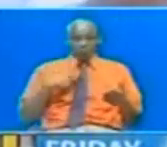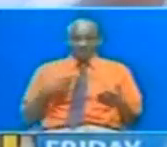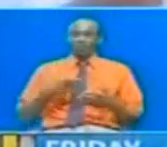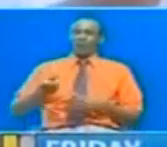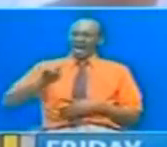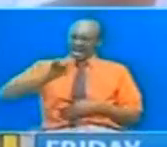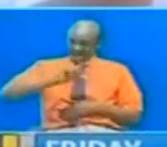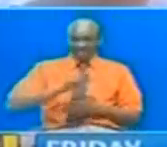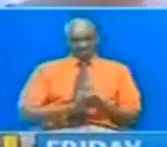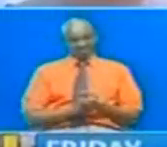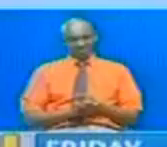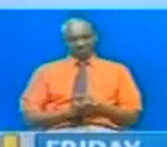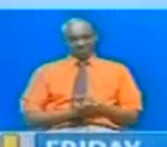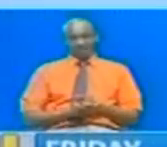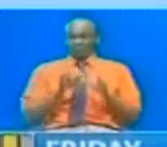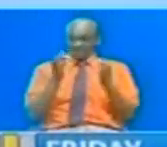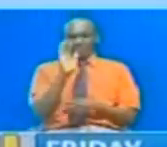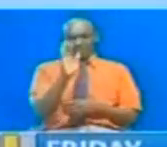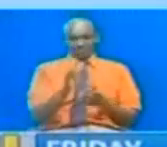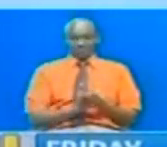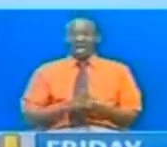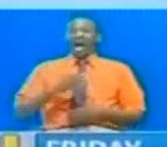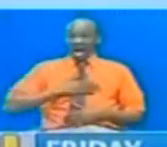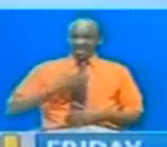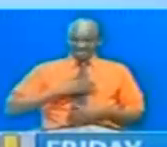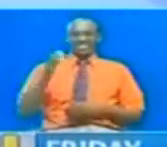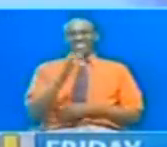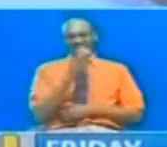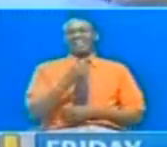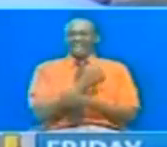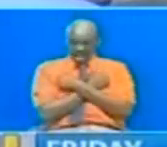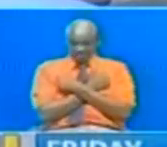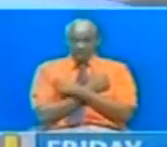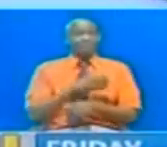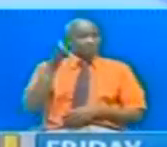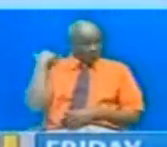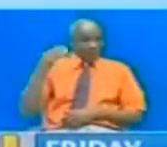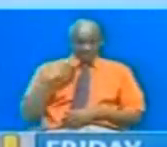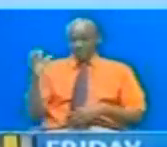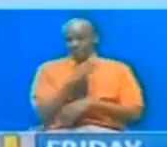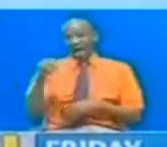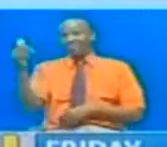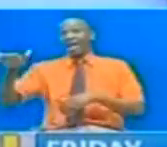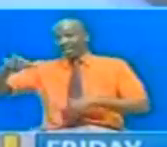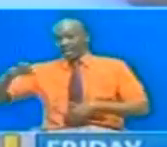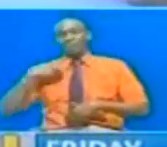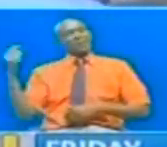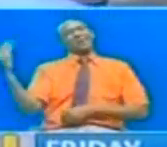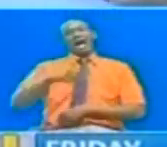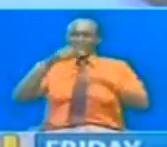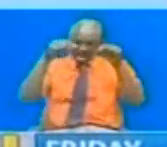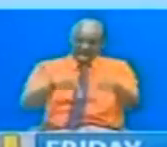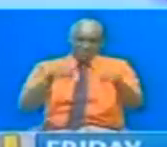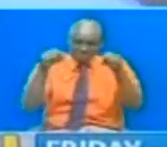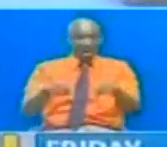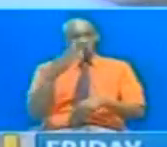rare magnanimity to the Omondis. Sisi kama walevi tumesikia furaha, hata mimi nilikuwa nakunywa mahali pengine, lakini nimeona afadhali niwe nikija nikikunywa